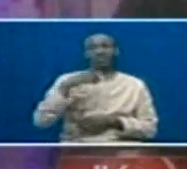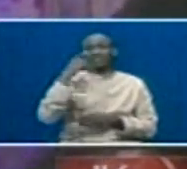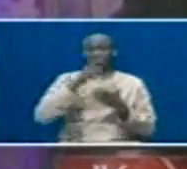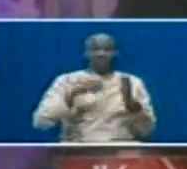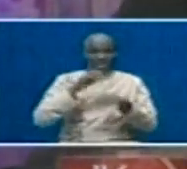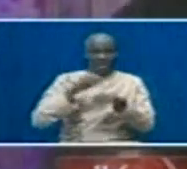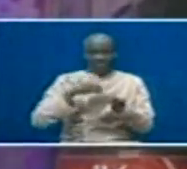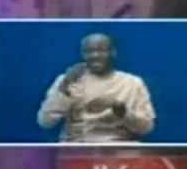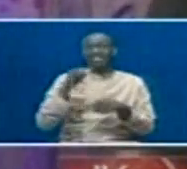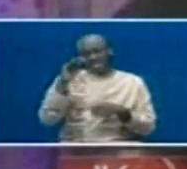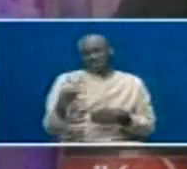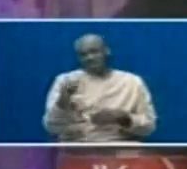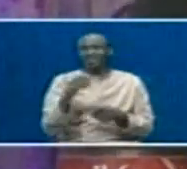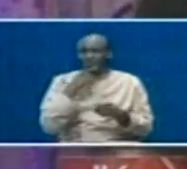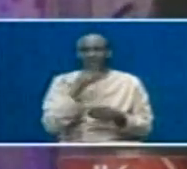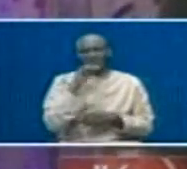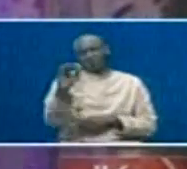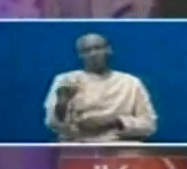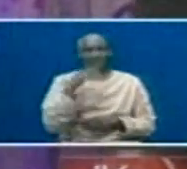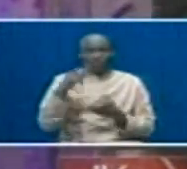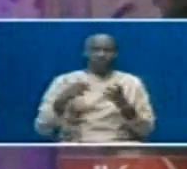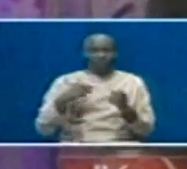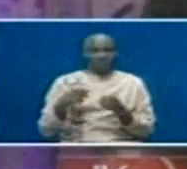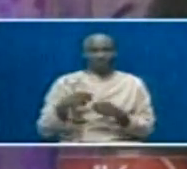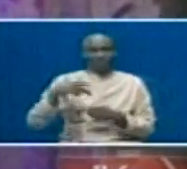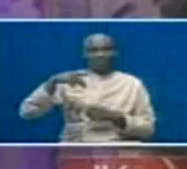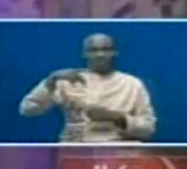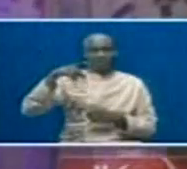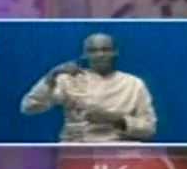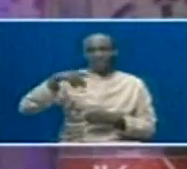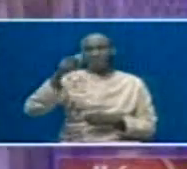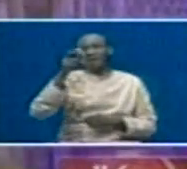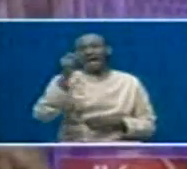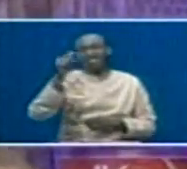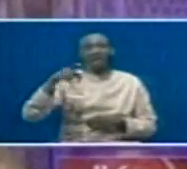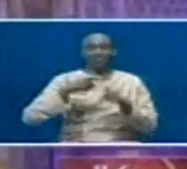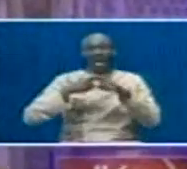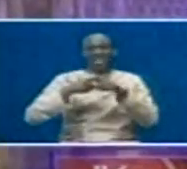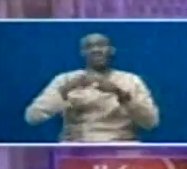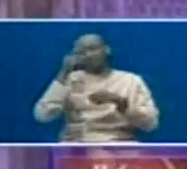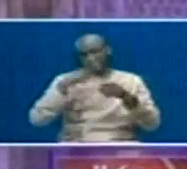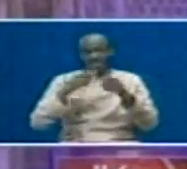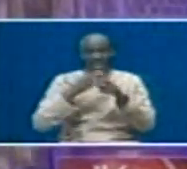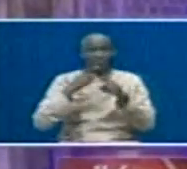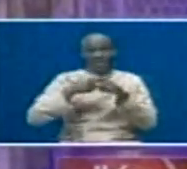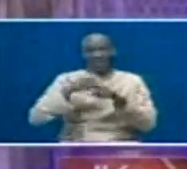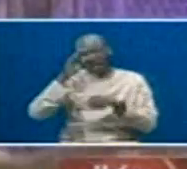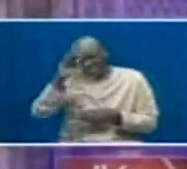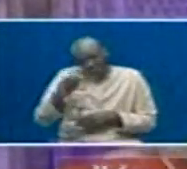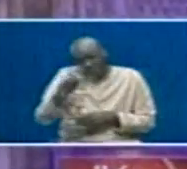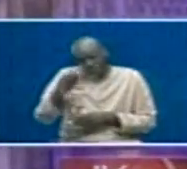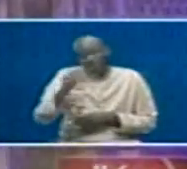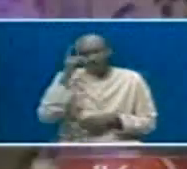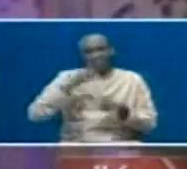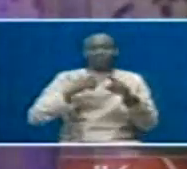know, so he was a little guy, you know, for going around saying, Panya, Panya, they used to call him Panya. So, I mean, you know, he stuck. Yeah. Because I